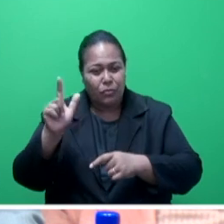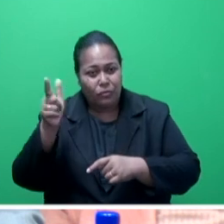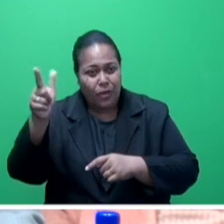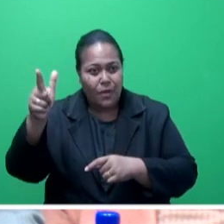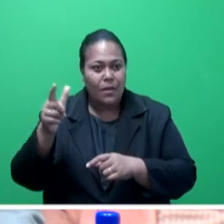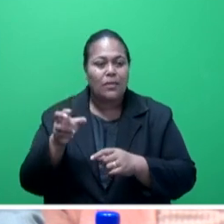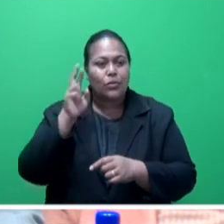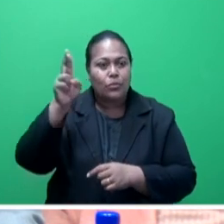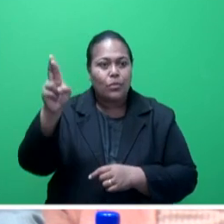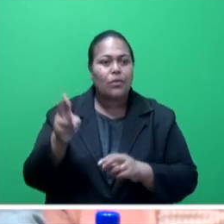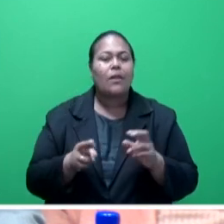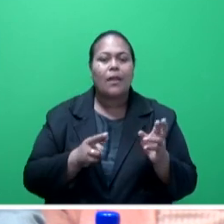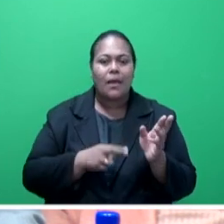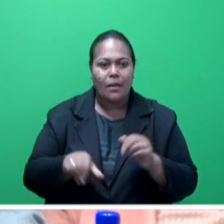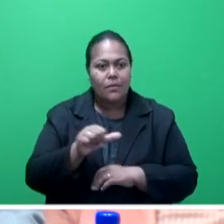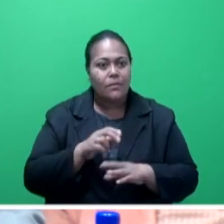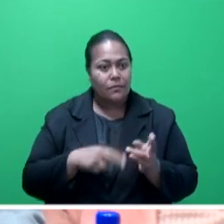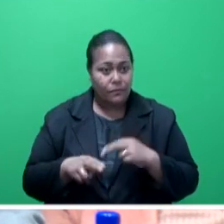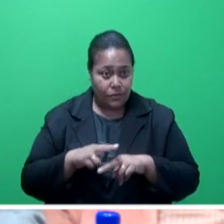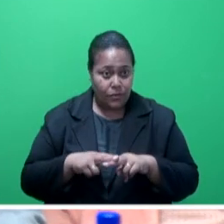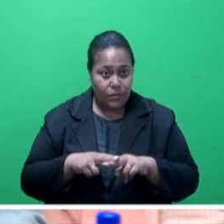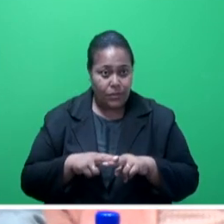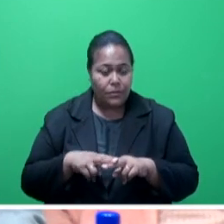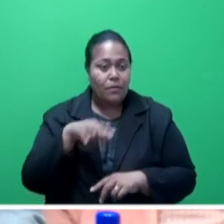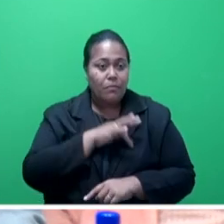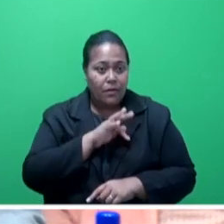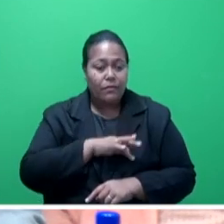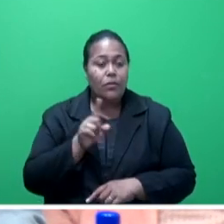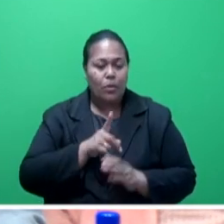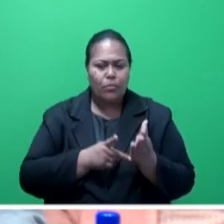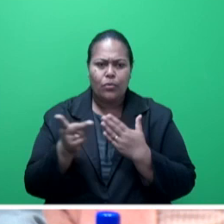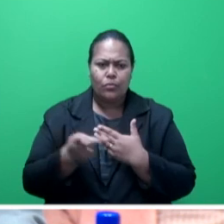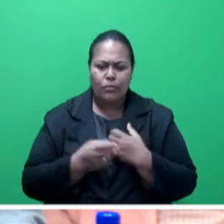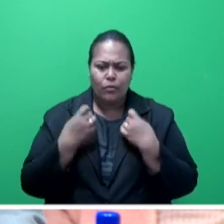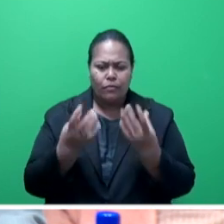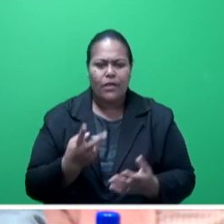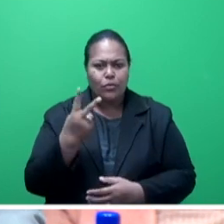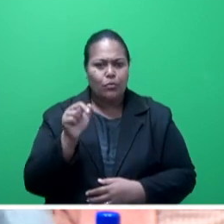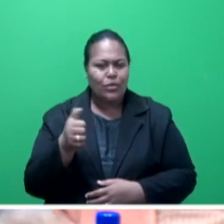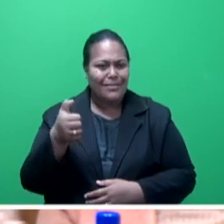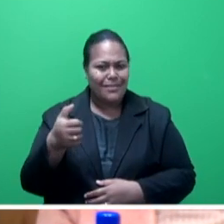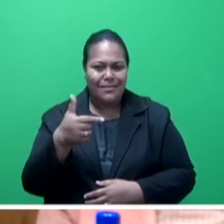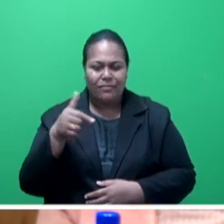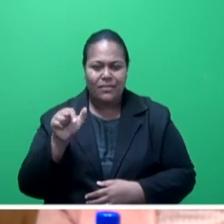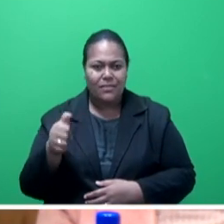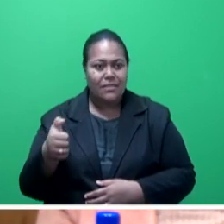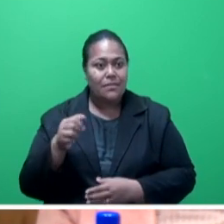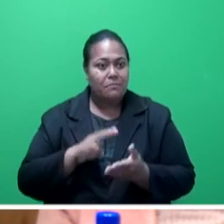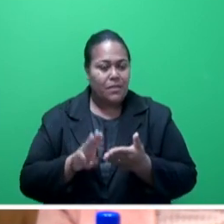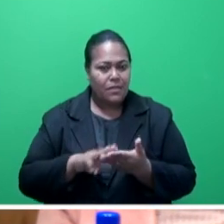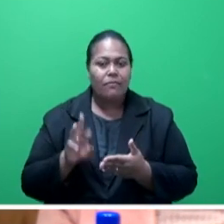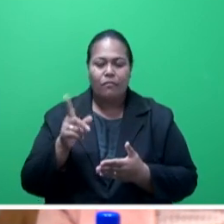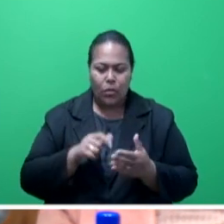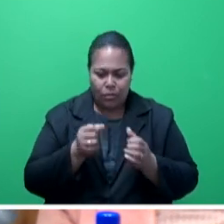rural areas of Fiji. This initiative is supported through the provision of $2.676 million for the groundwater